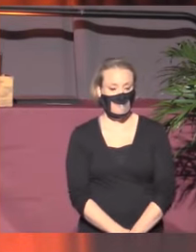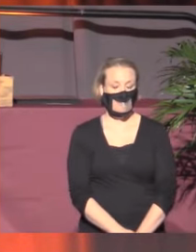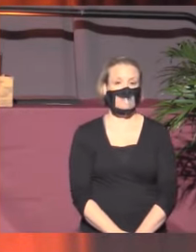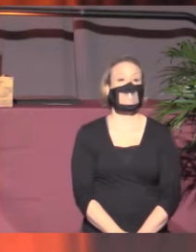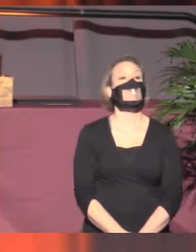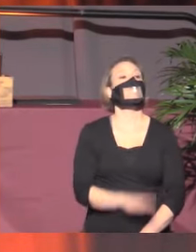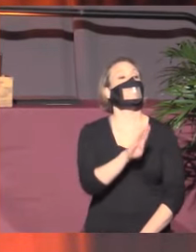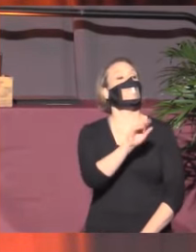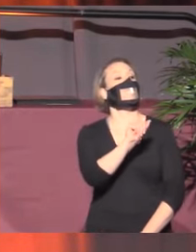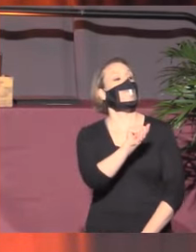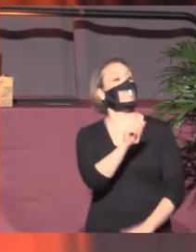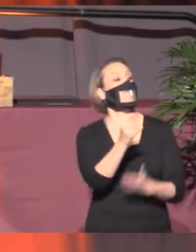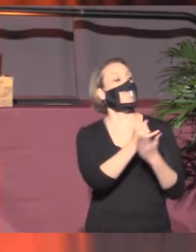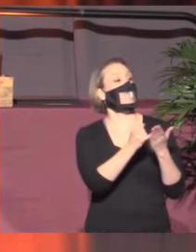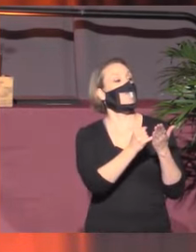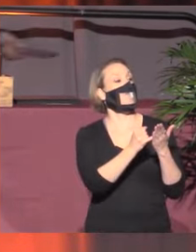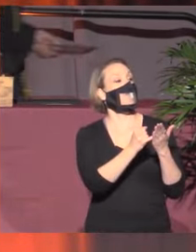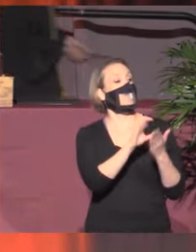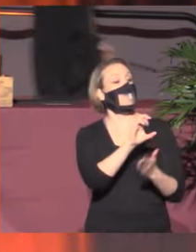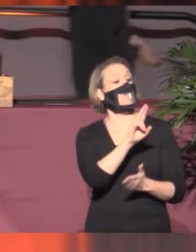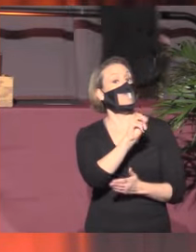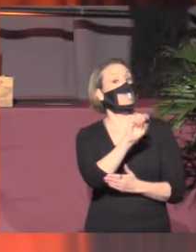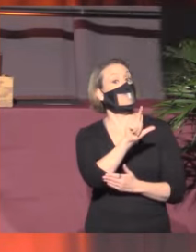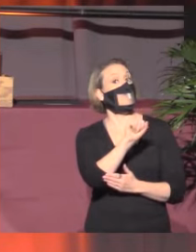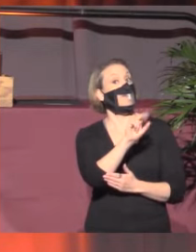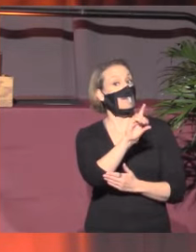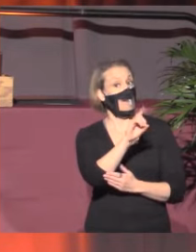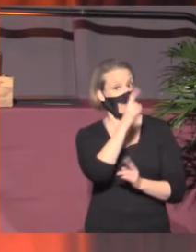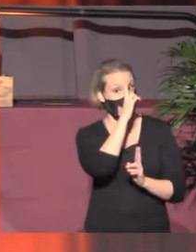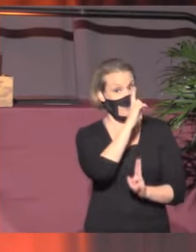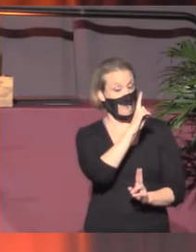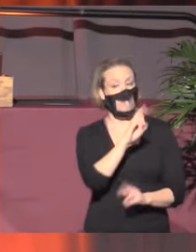With a Bachelor of Arts, cum laude, Sophie